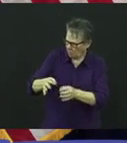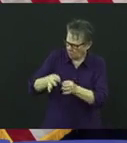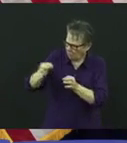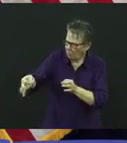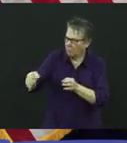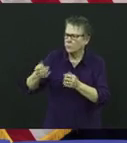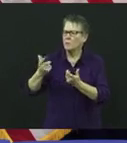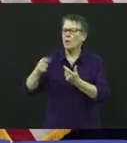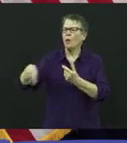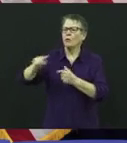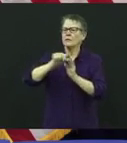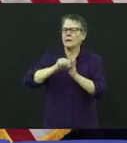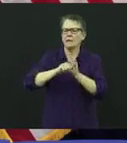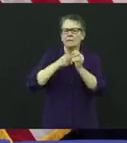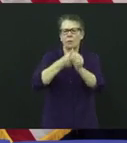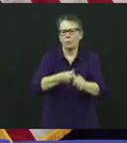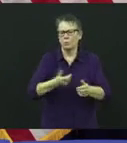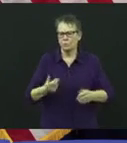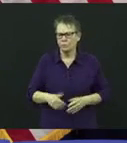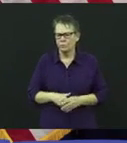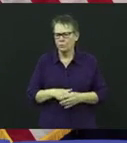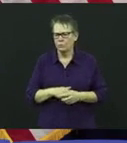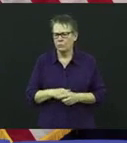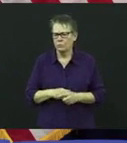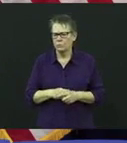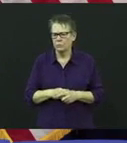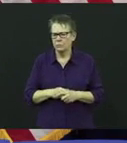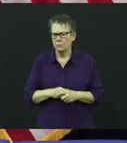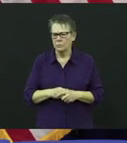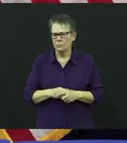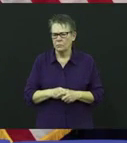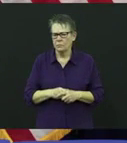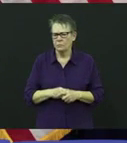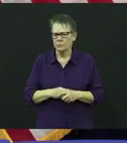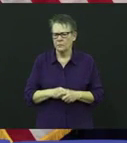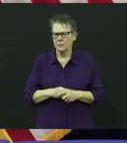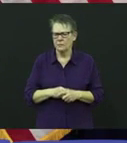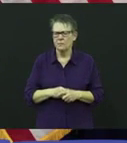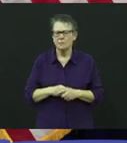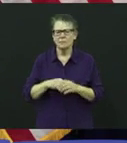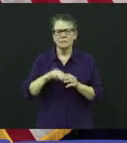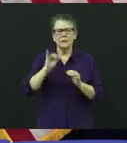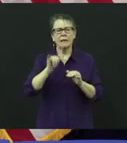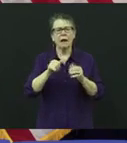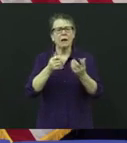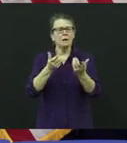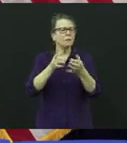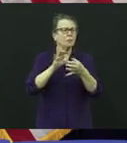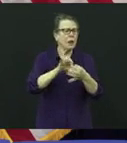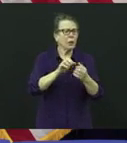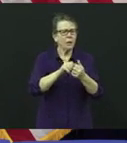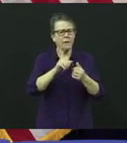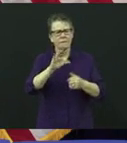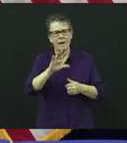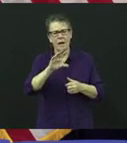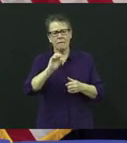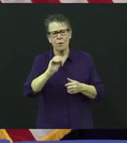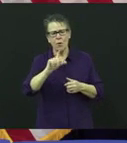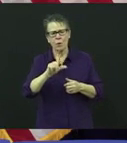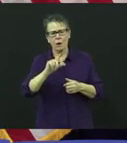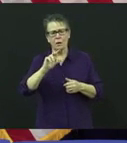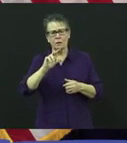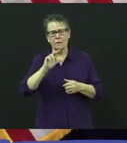as the New Jersey icons who have stepped up and launched the New Jersey Pandemic Relief Fund. It was kicked off